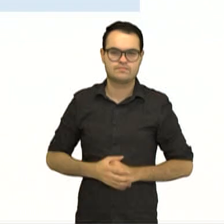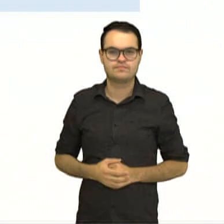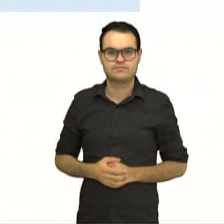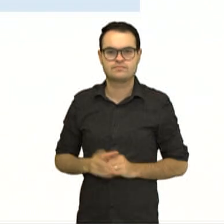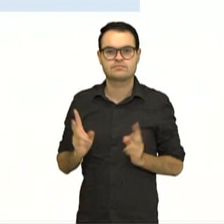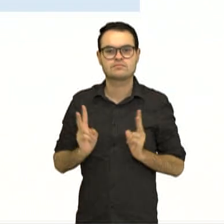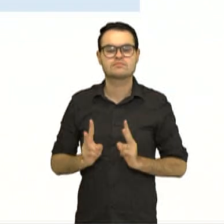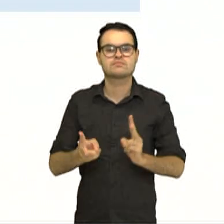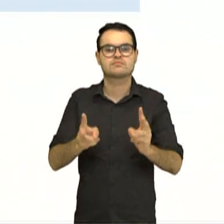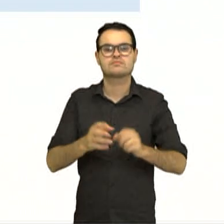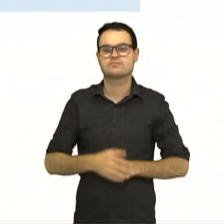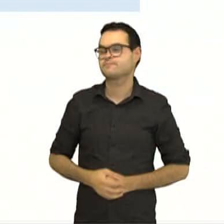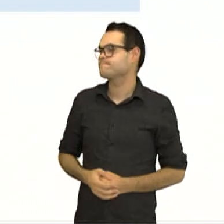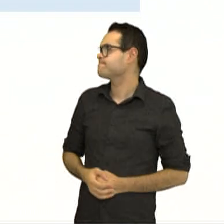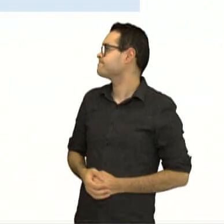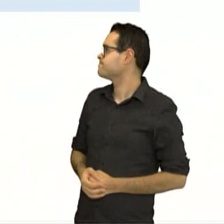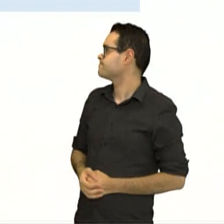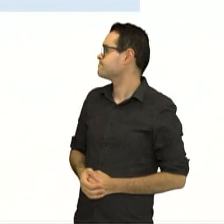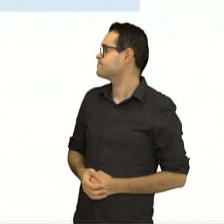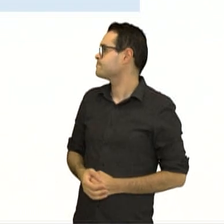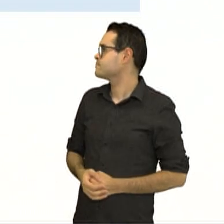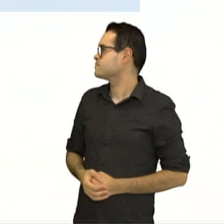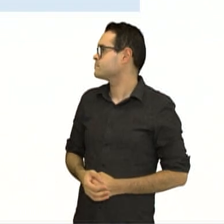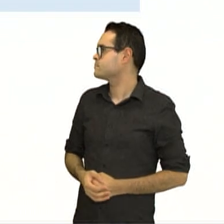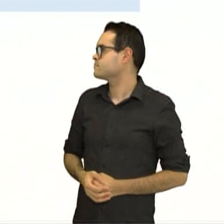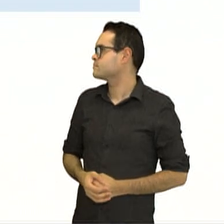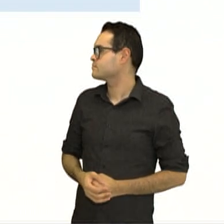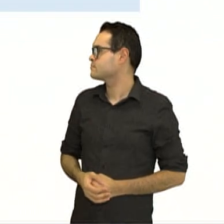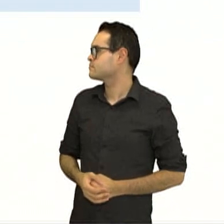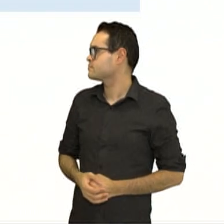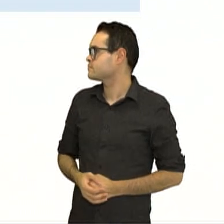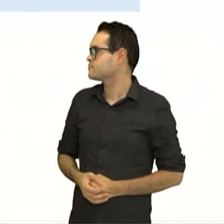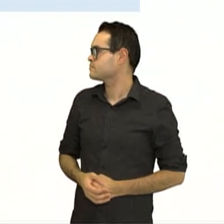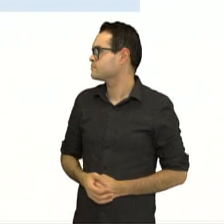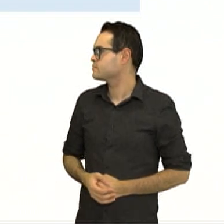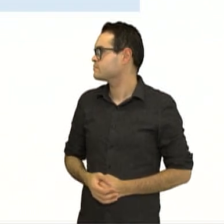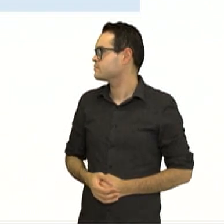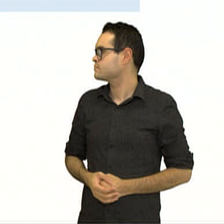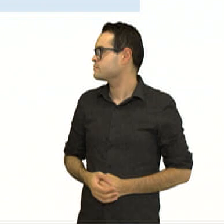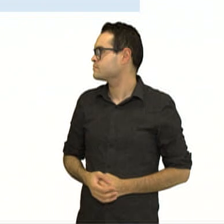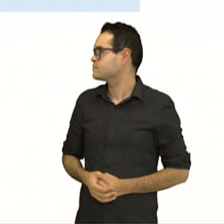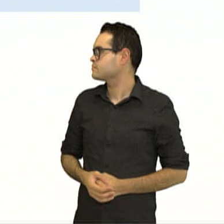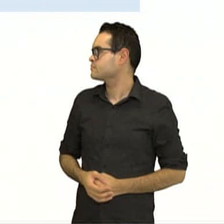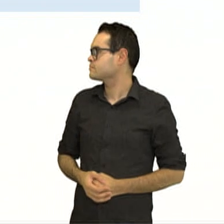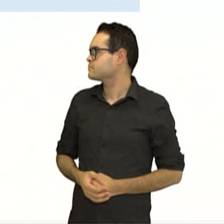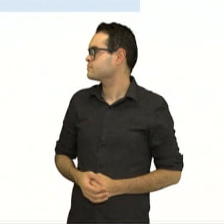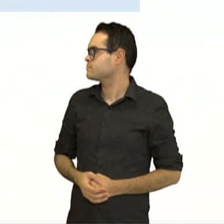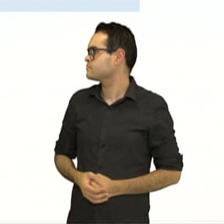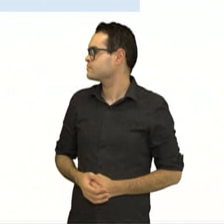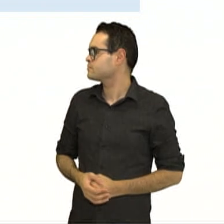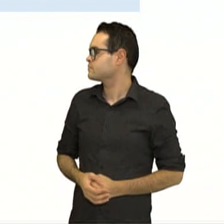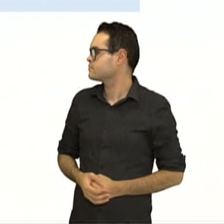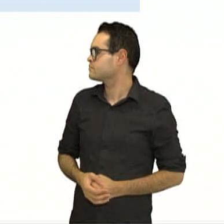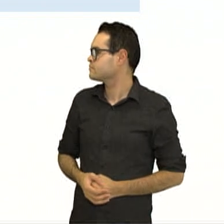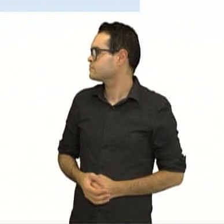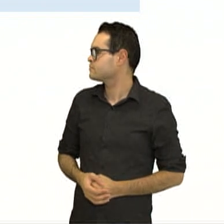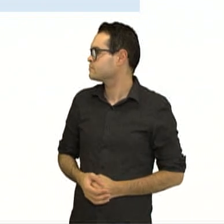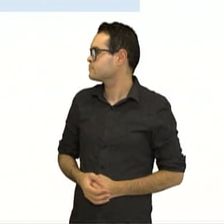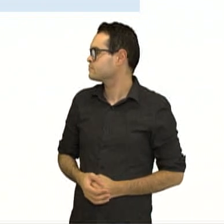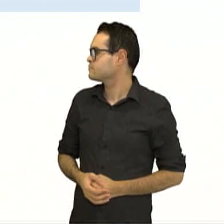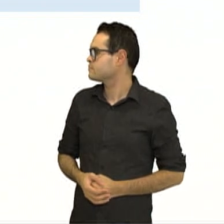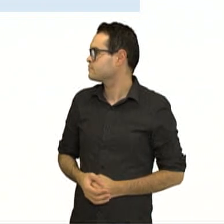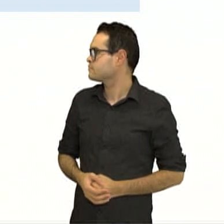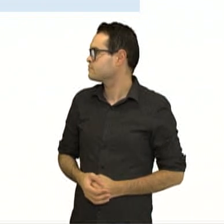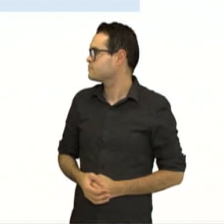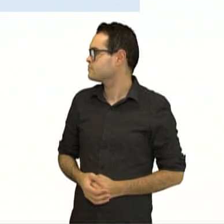Continuando. It depends on the way. Some days I wake up and I'm very optimistic, and other days I wake up and just